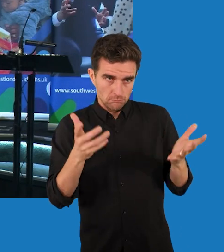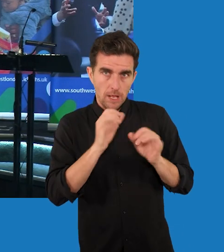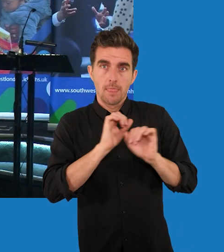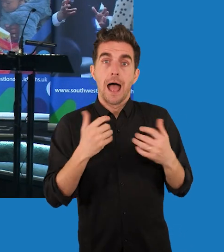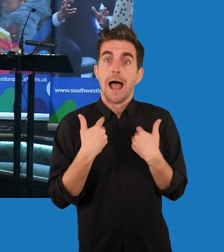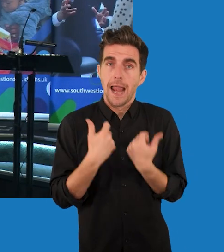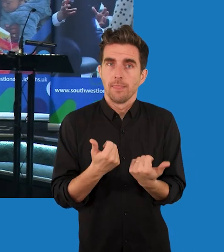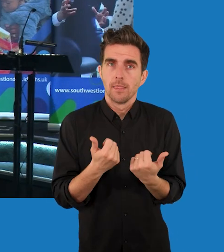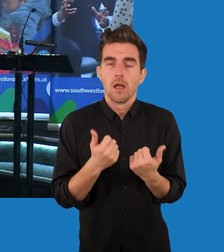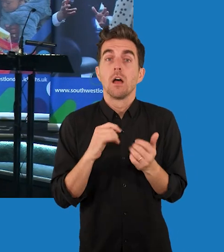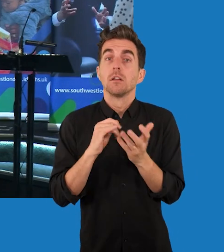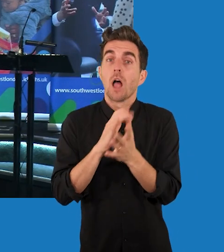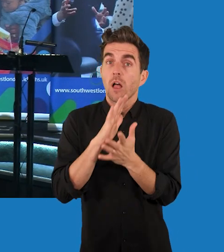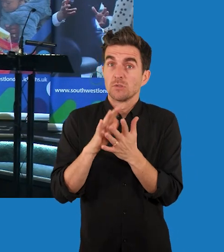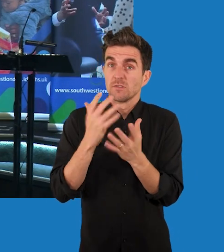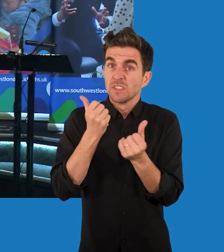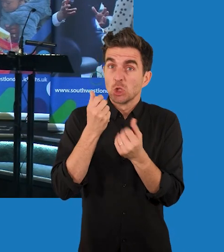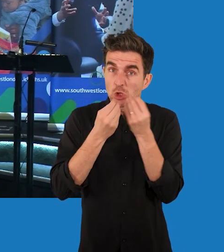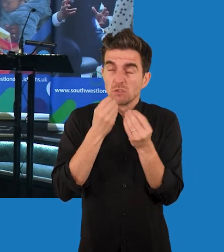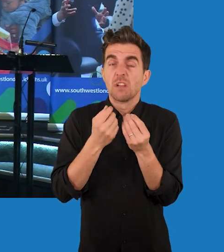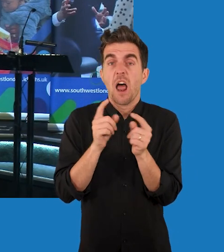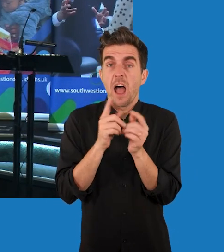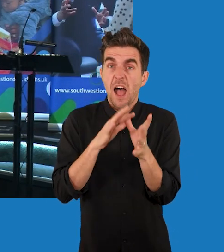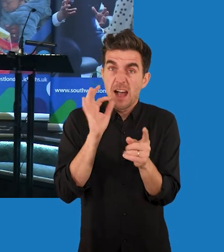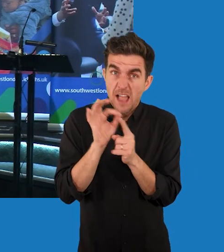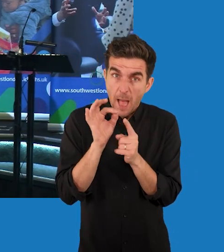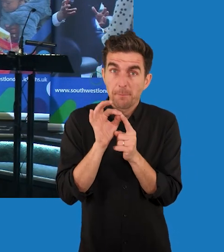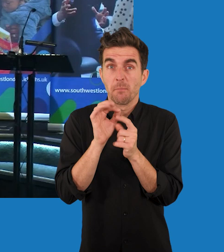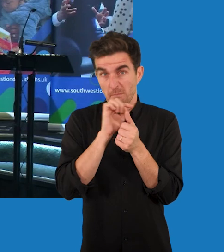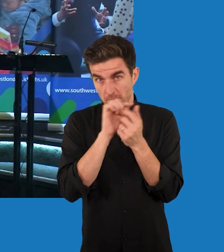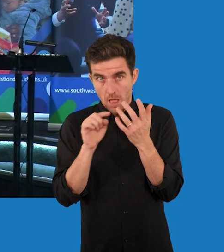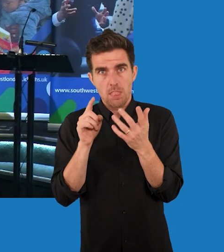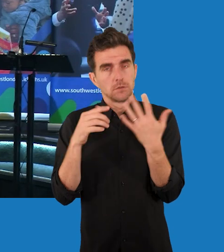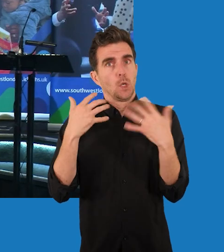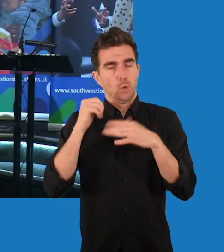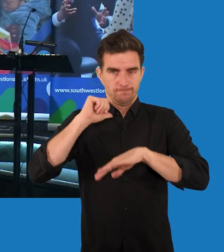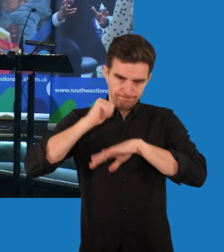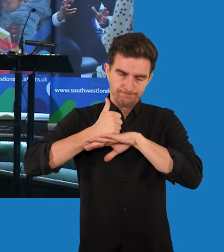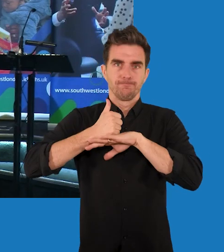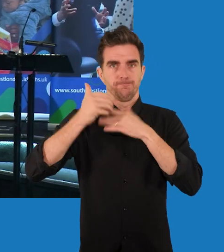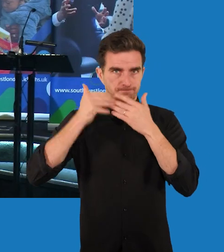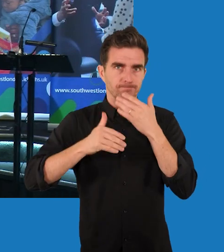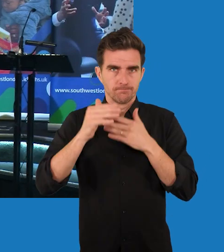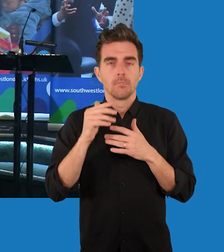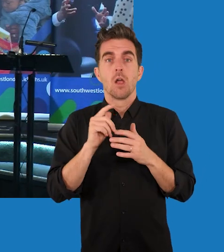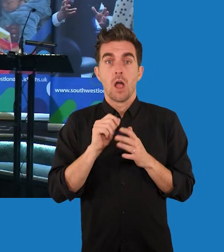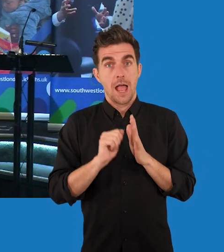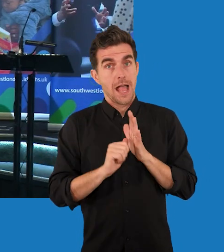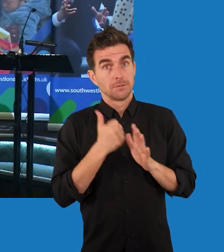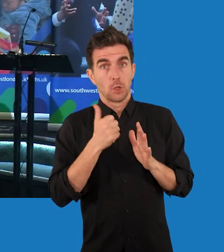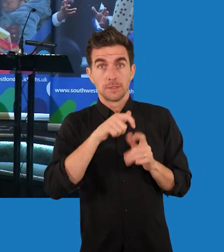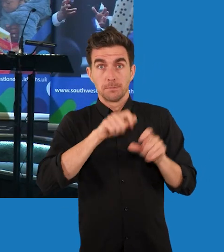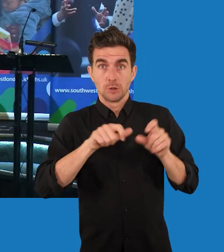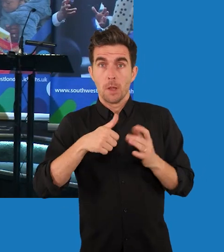to maintain their own health, and Sarah's mentioned things like the app, etc. So that's a real pillar. With the Expert